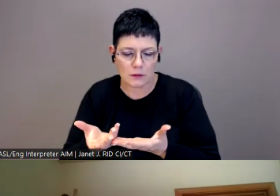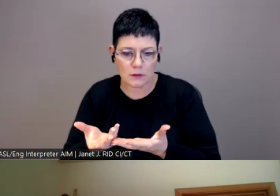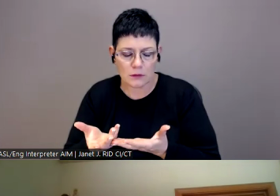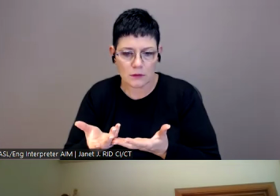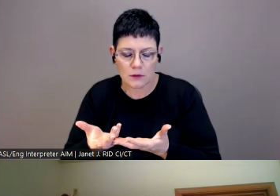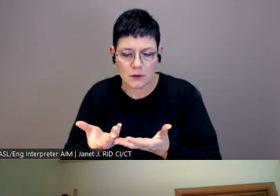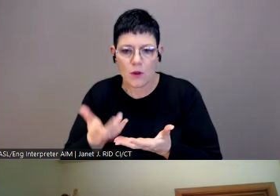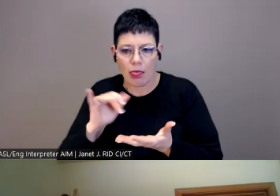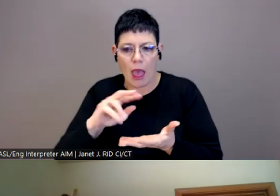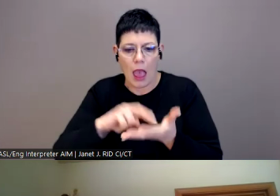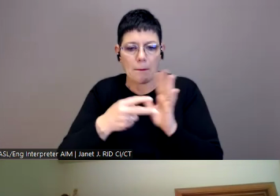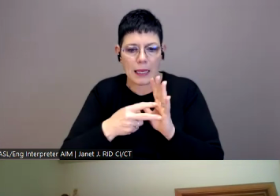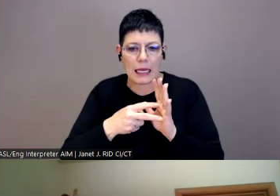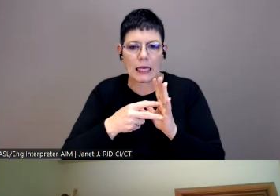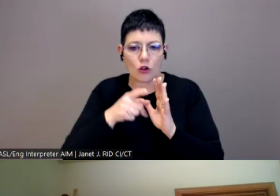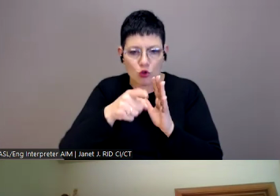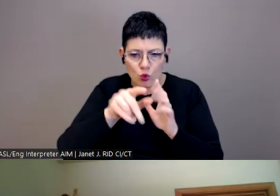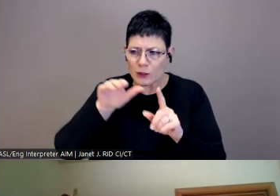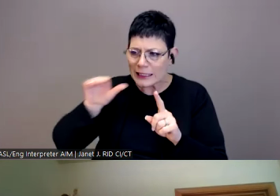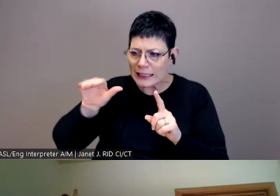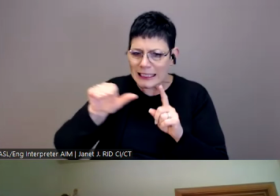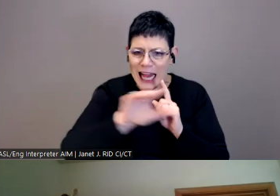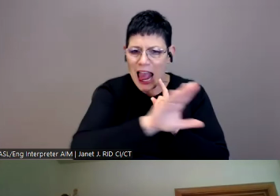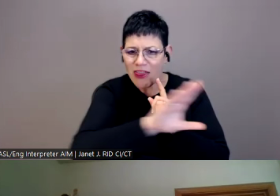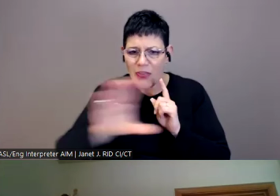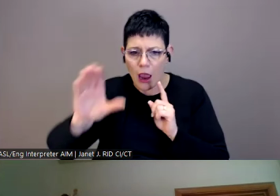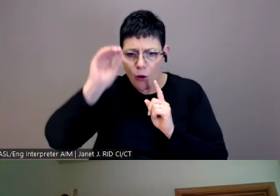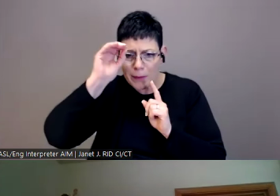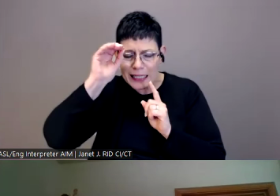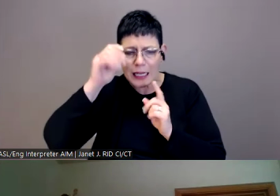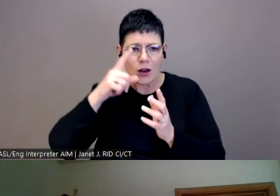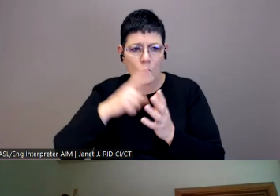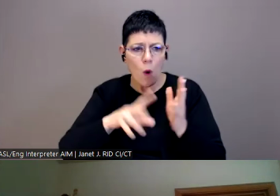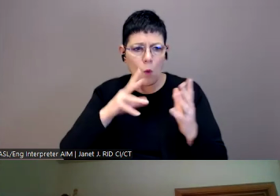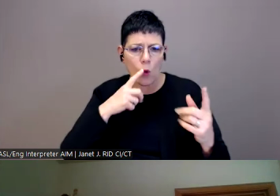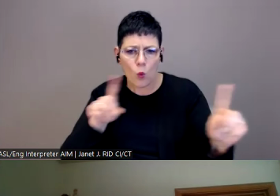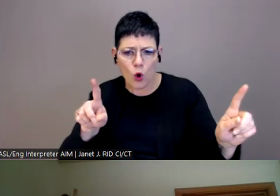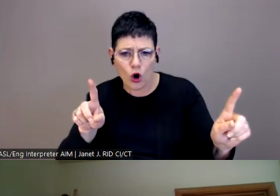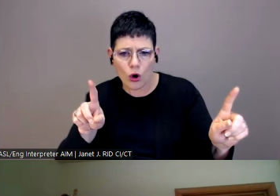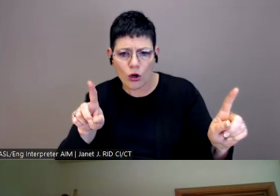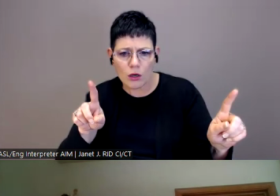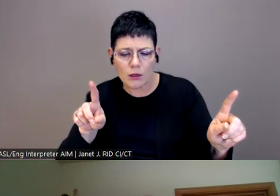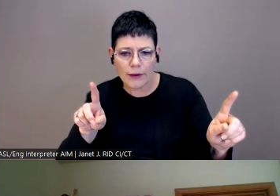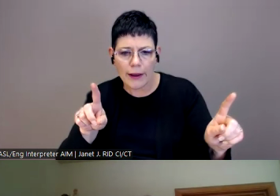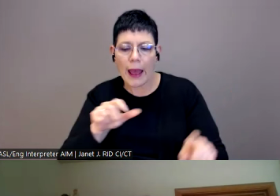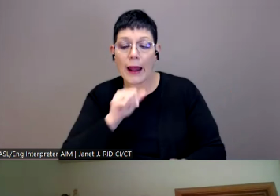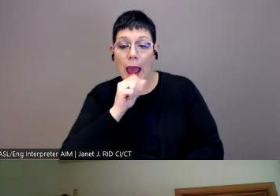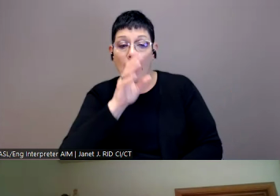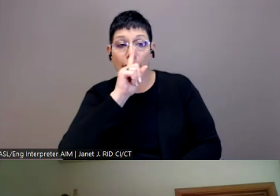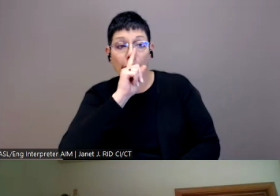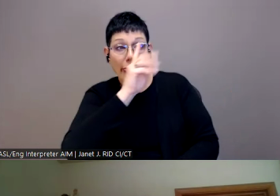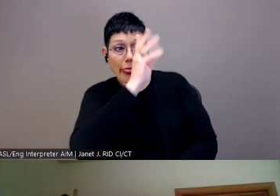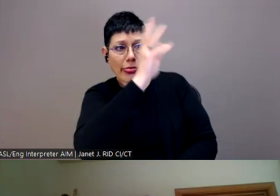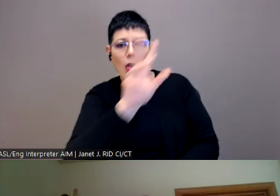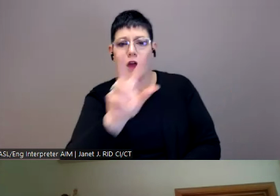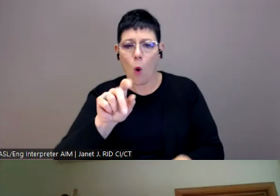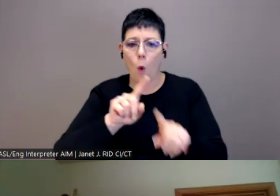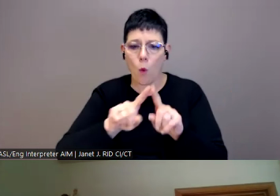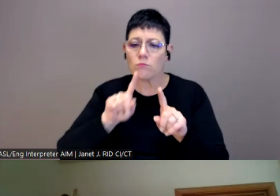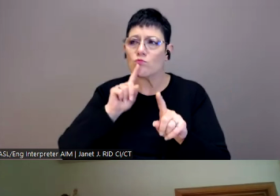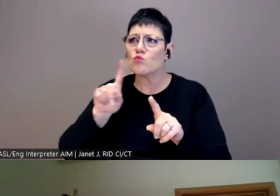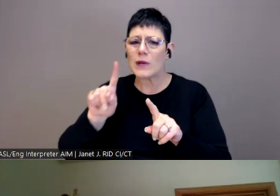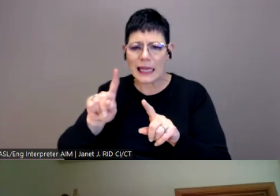you, again, insight into what will work on a real, tangible, on the ground. So yes, we got